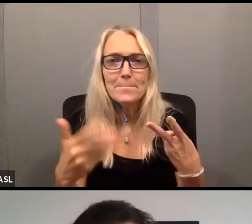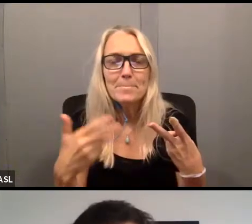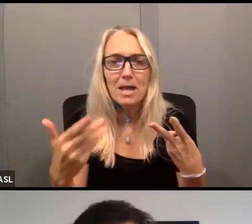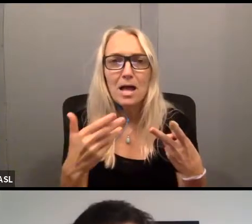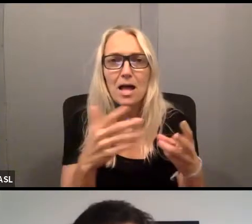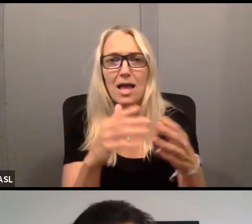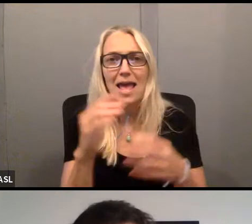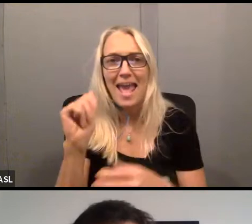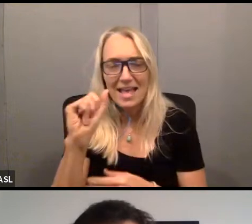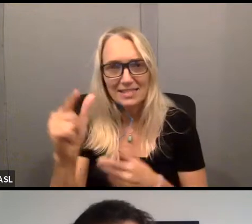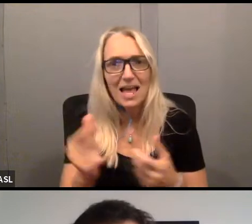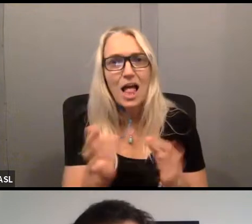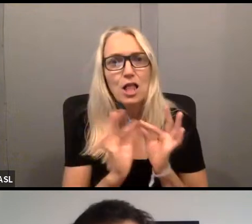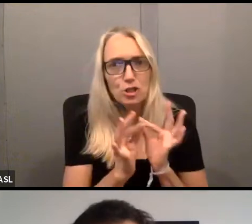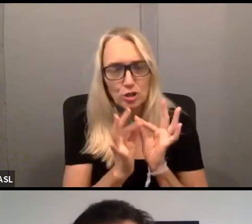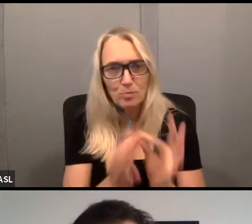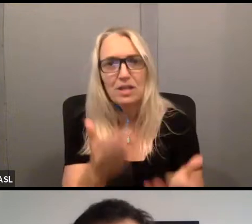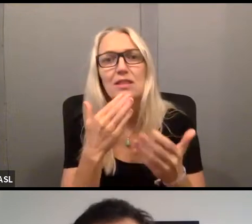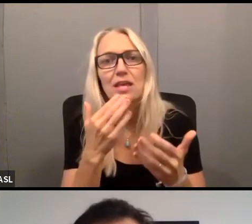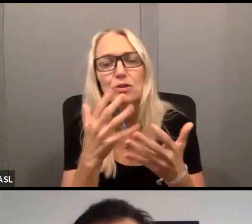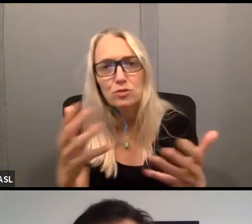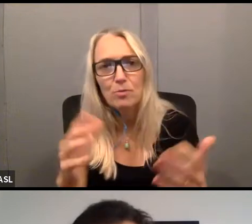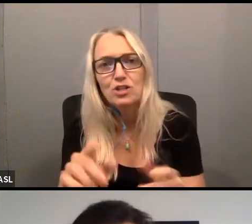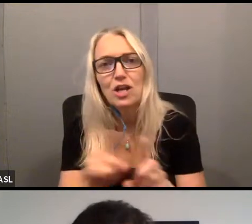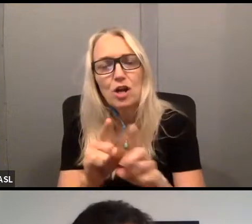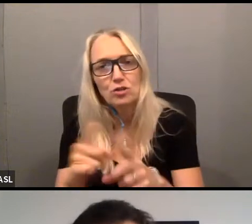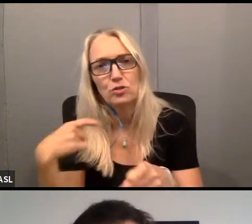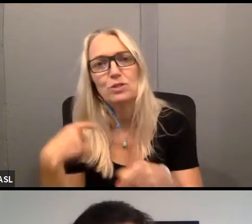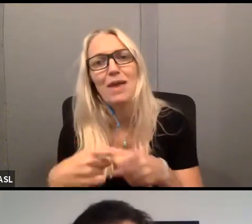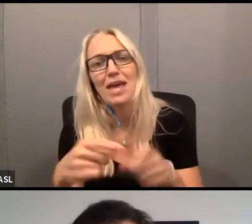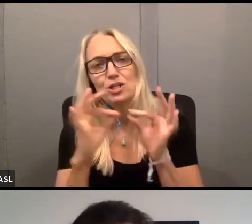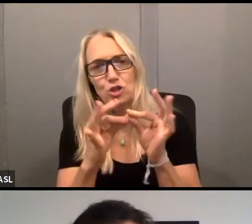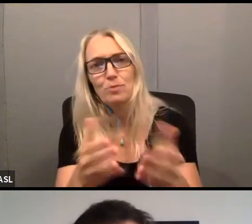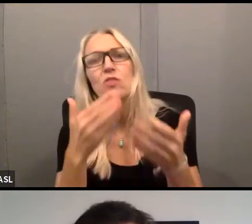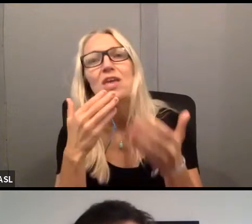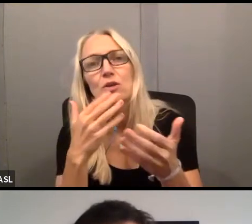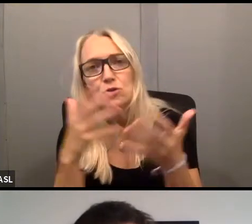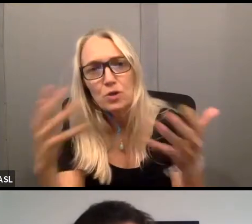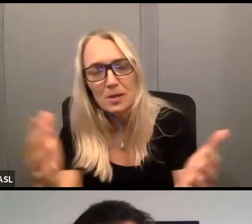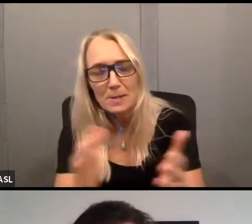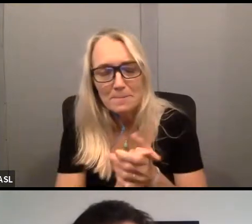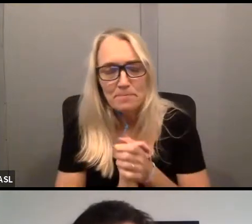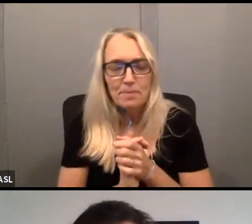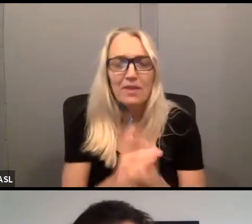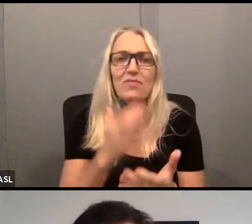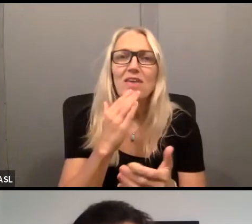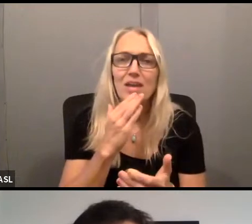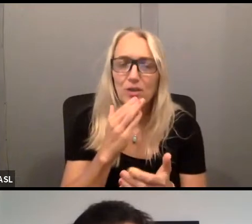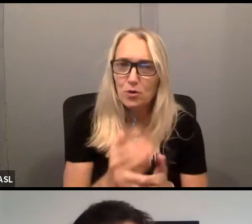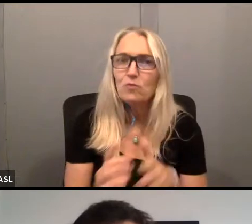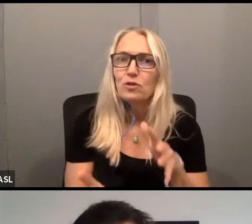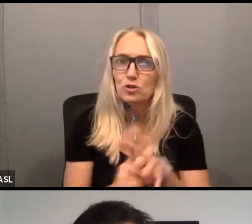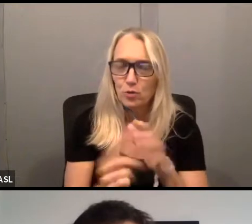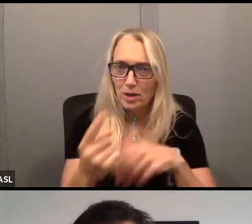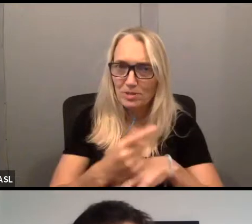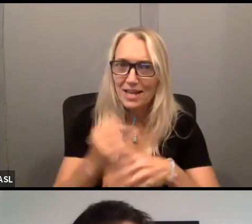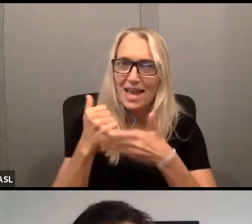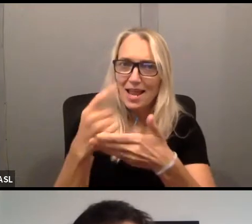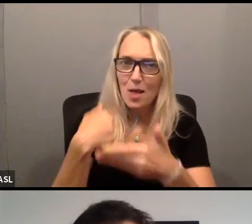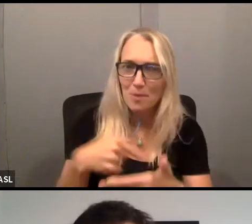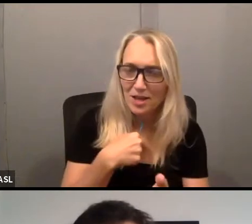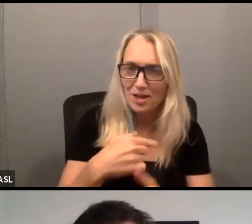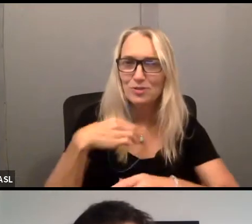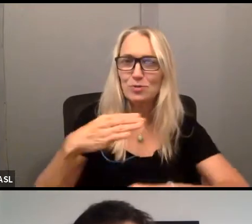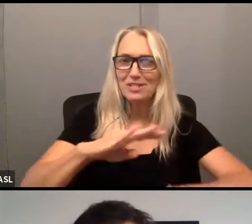American Sign Language interpretation and also Spanish language interpretation. Thank you for being here and helping us to fulfill